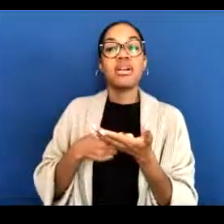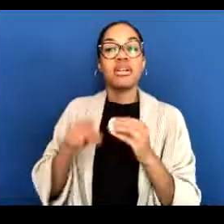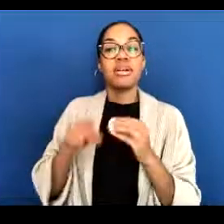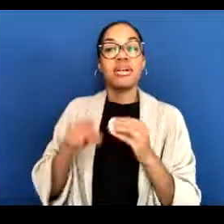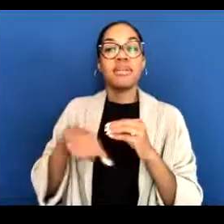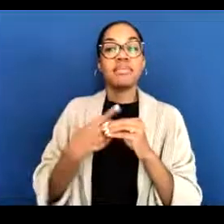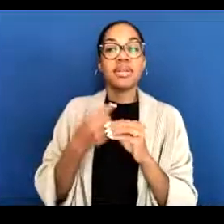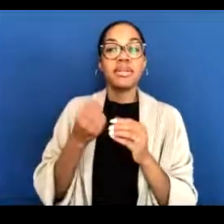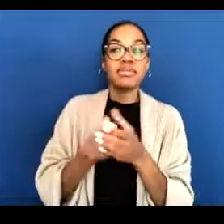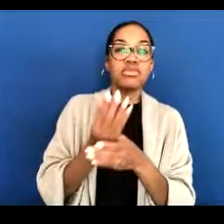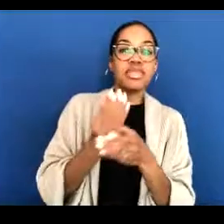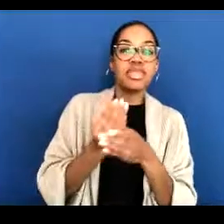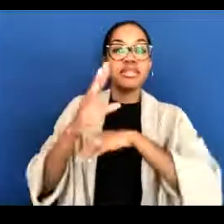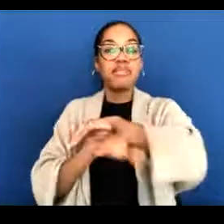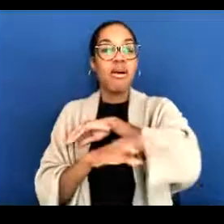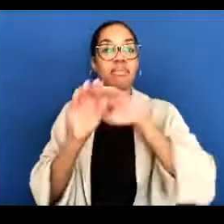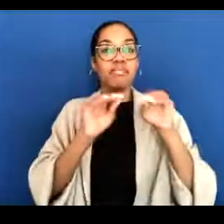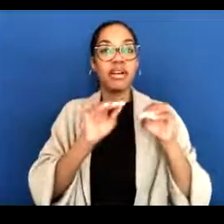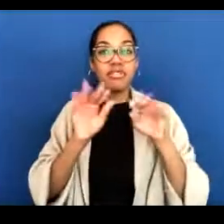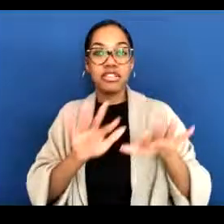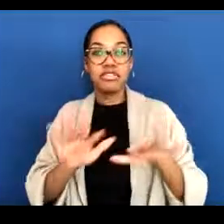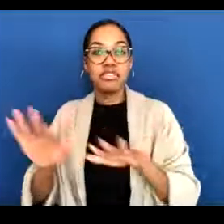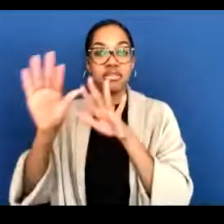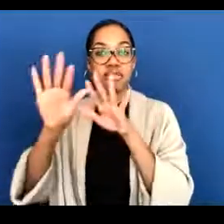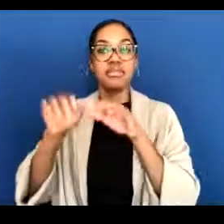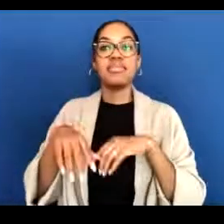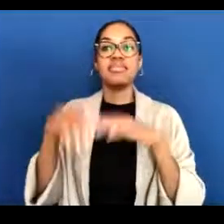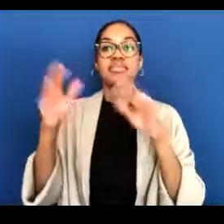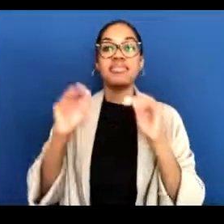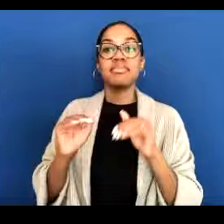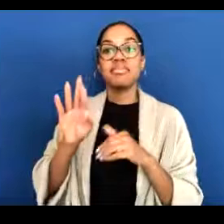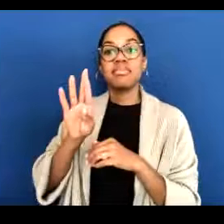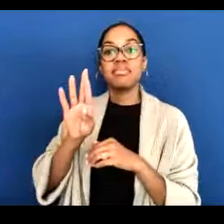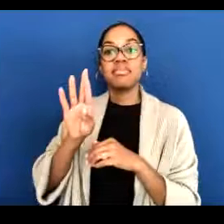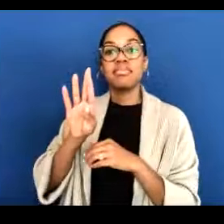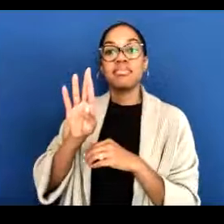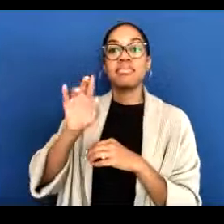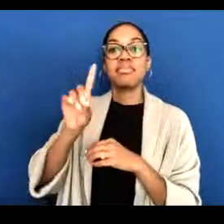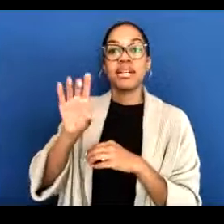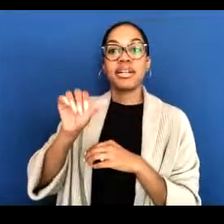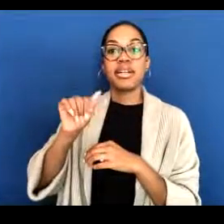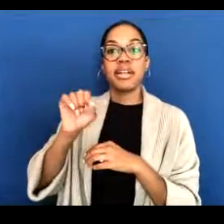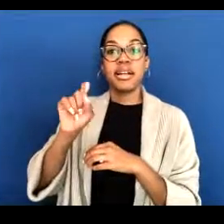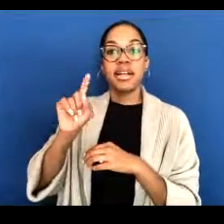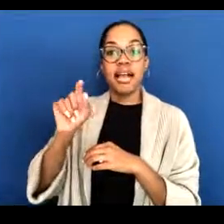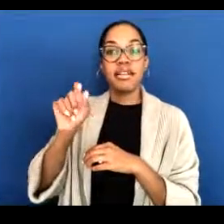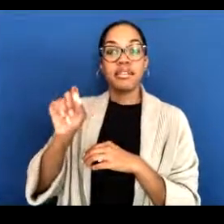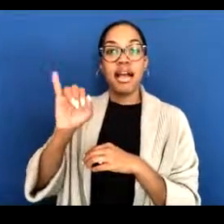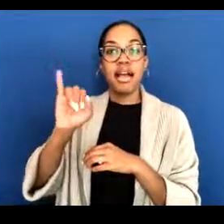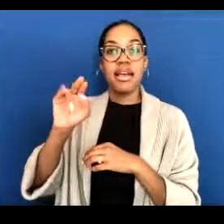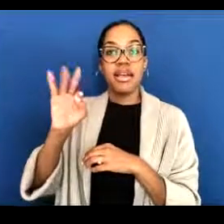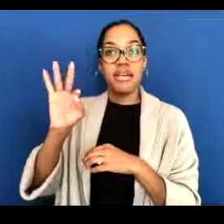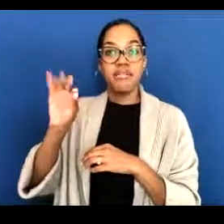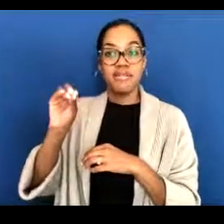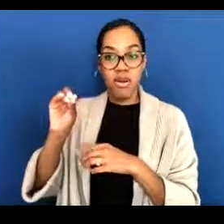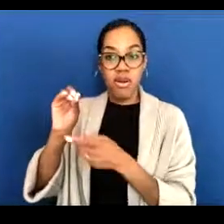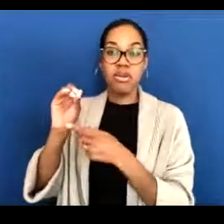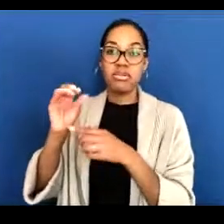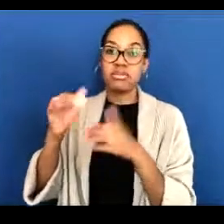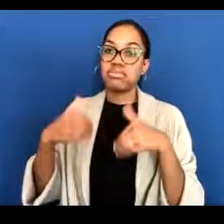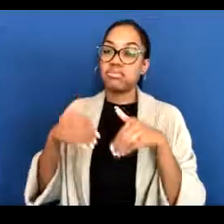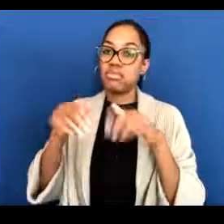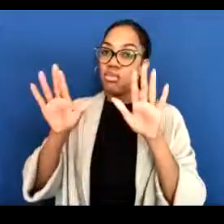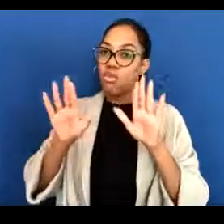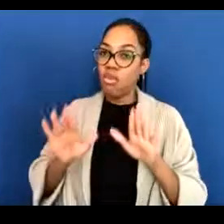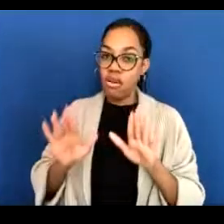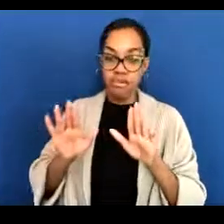I'll talk about birdcastinfo, an excellent web resource run by the Cornell Lab of Ornithology. And then we'll look at a